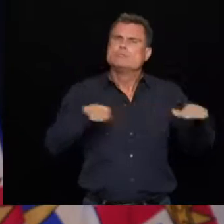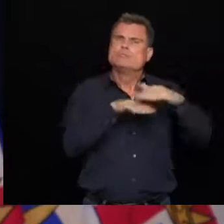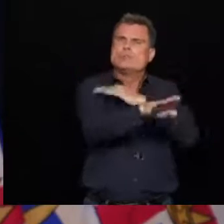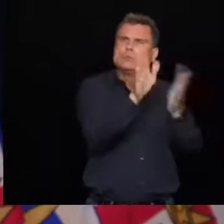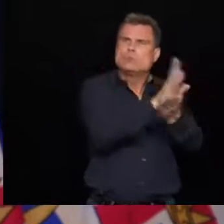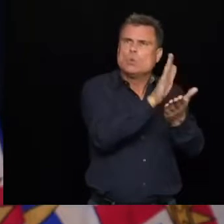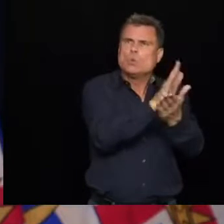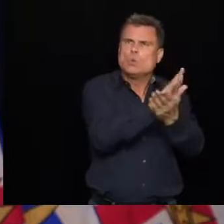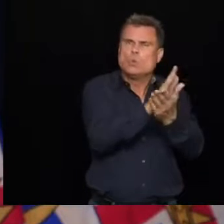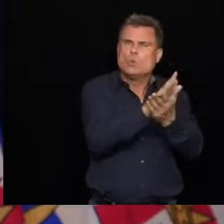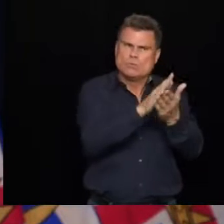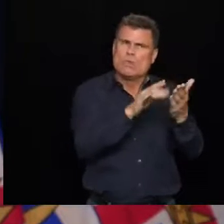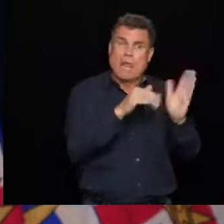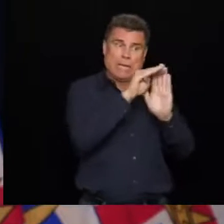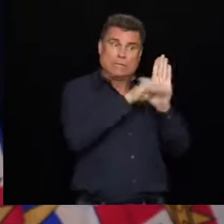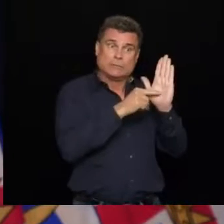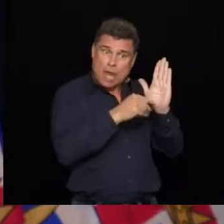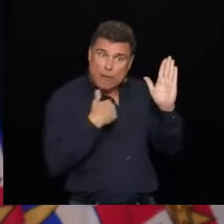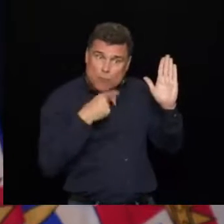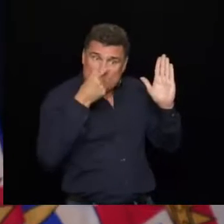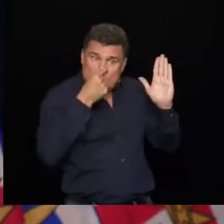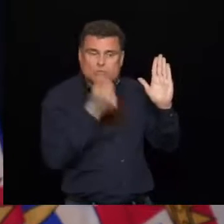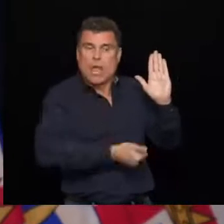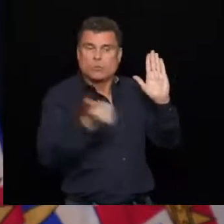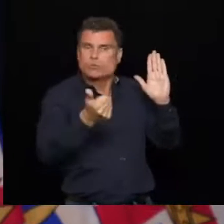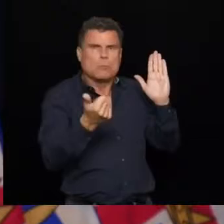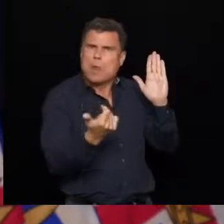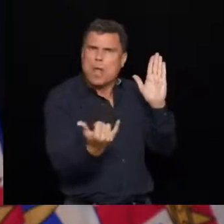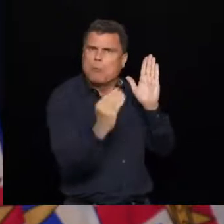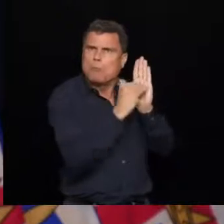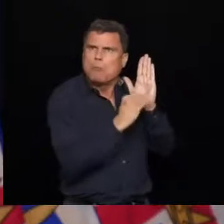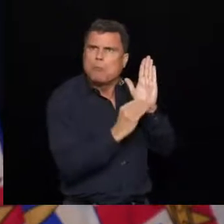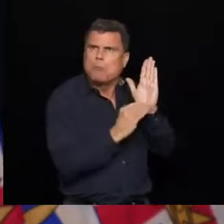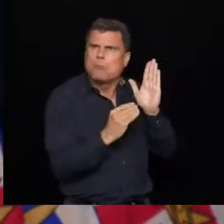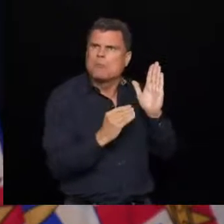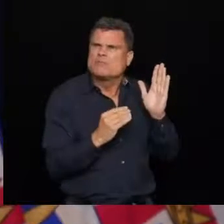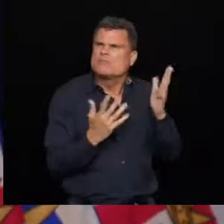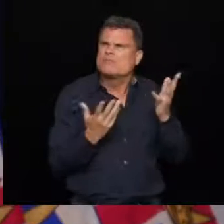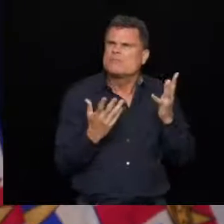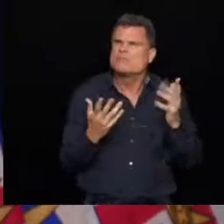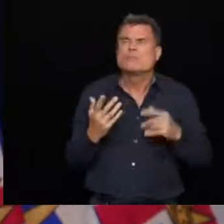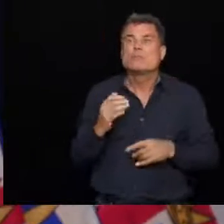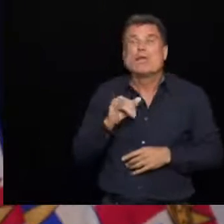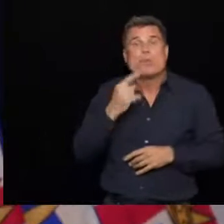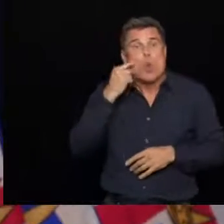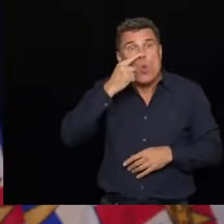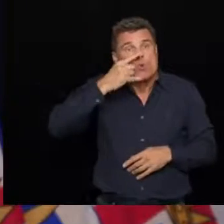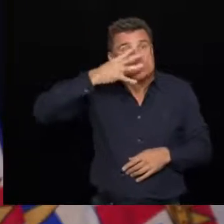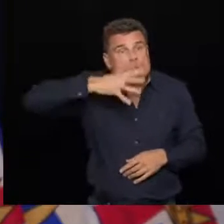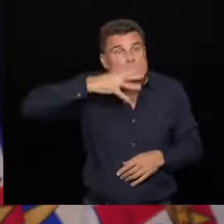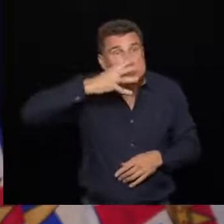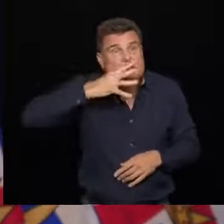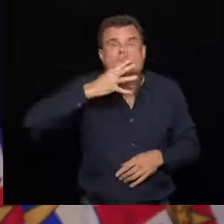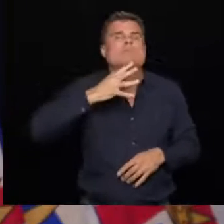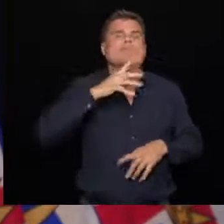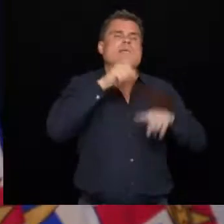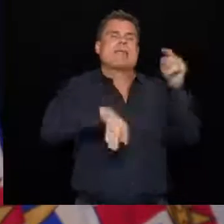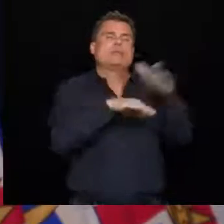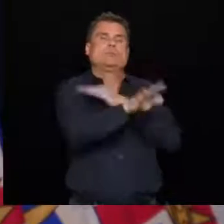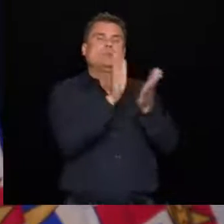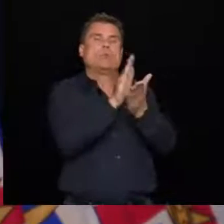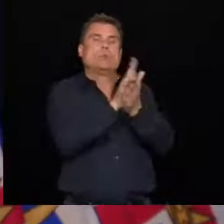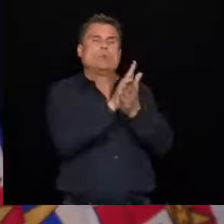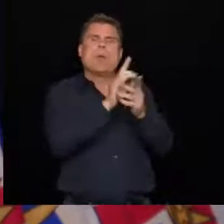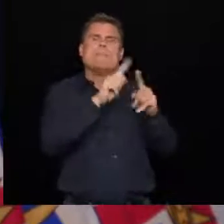last 6 months about not going to work or school if we're even the slightest bit sick? Yeah, so what we have learned about a number of